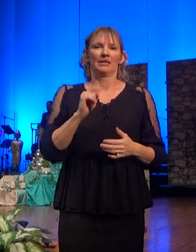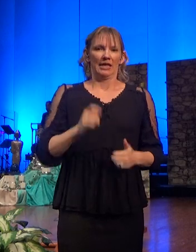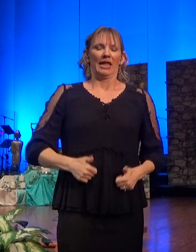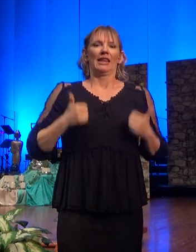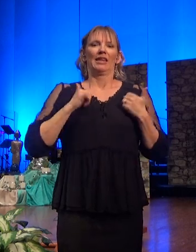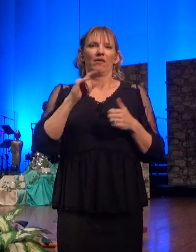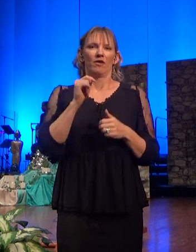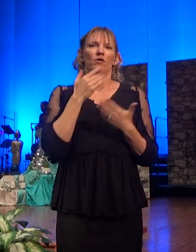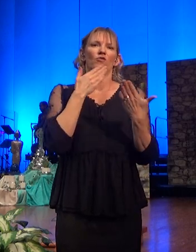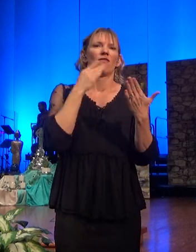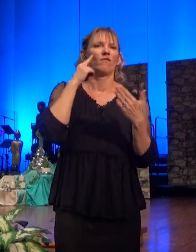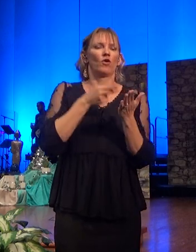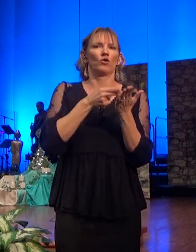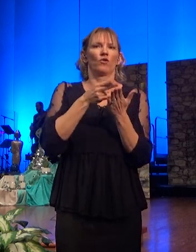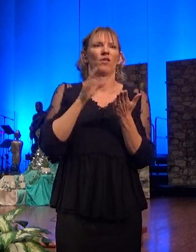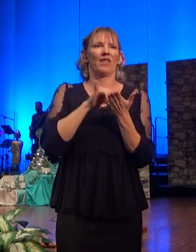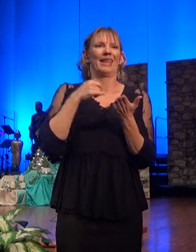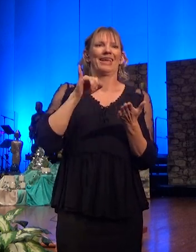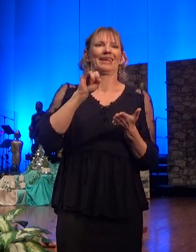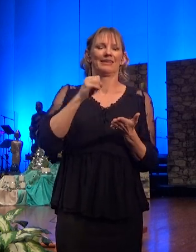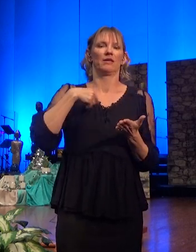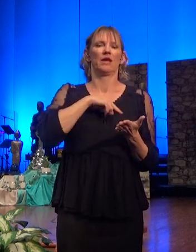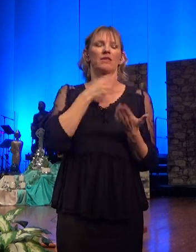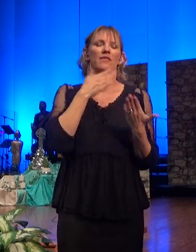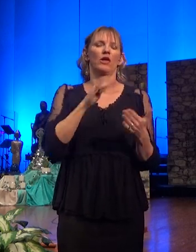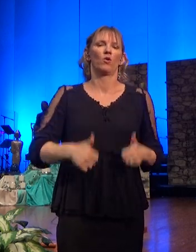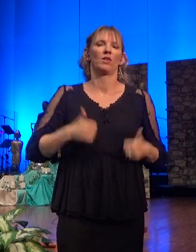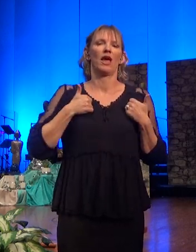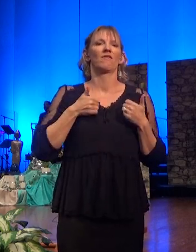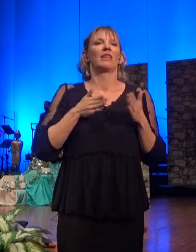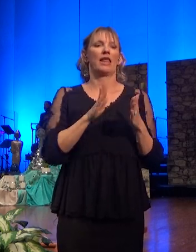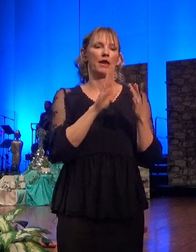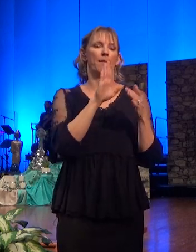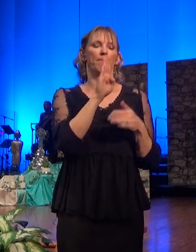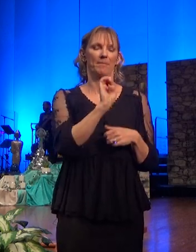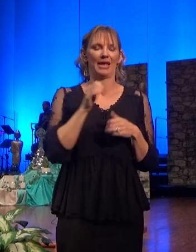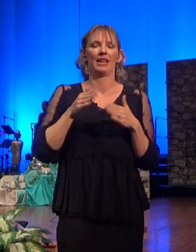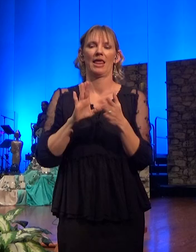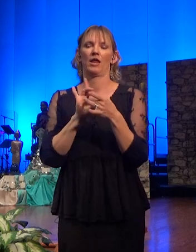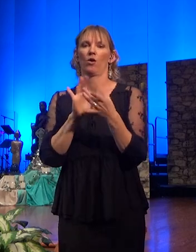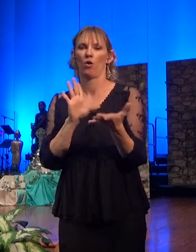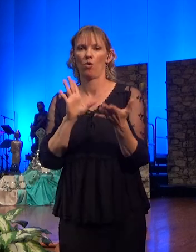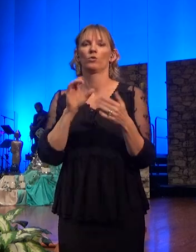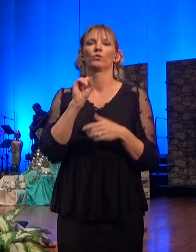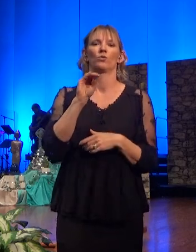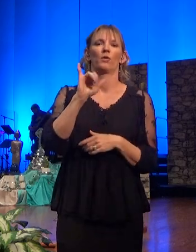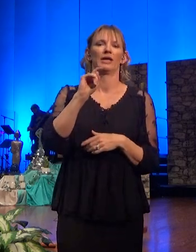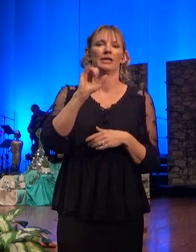that is us. Thank you, life. We let it be, we let it go, and so it is.